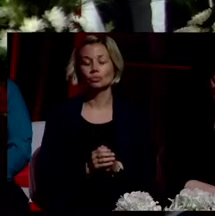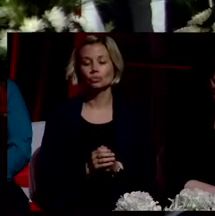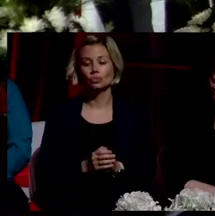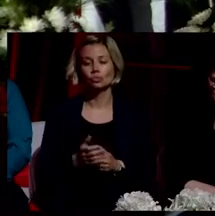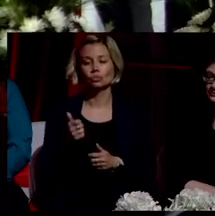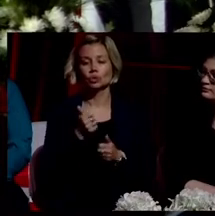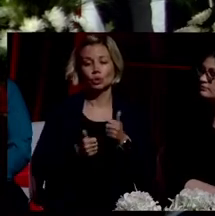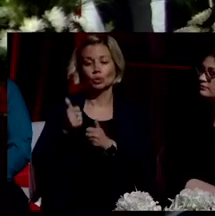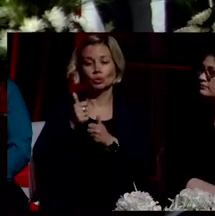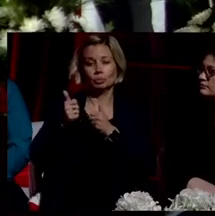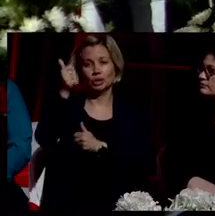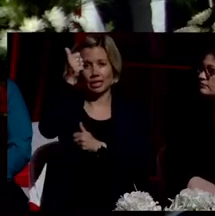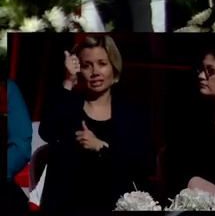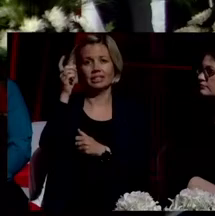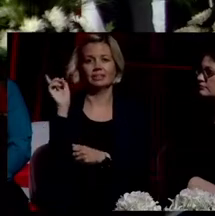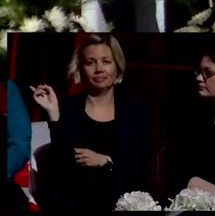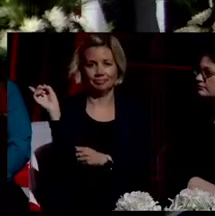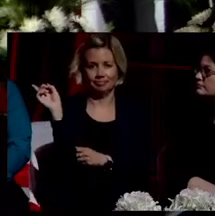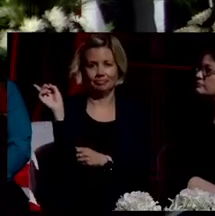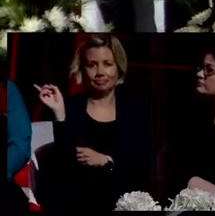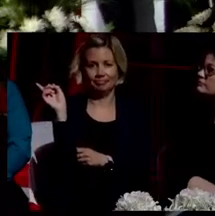Superintendent Dr. Kristen McNeil.